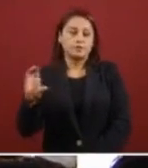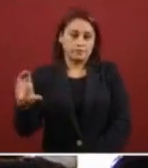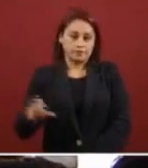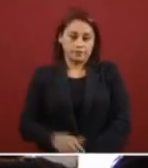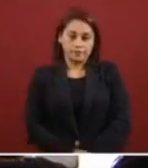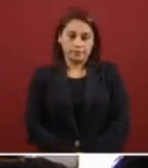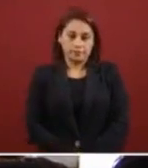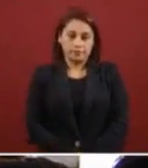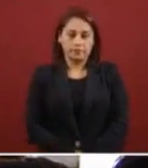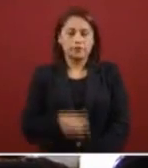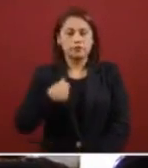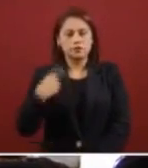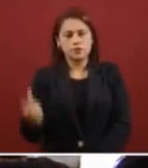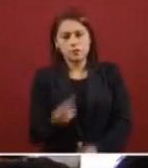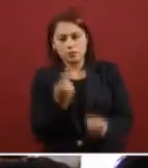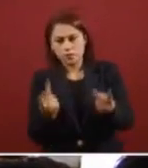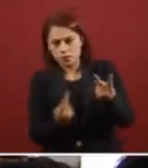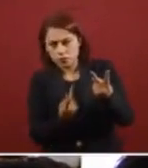He has two questions.